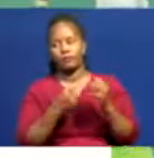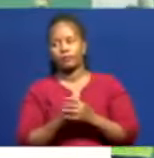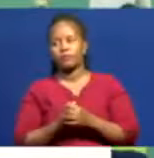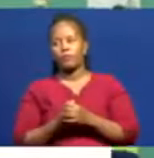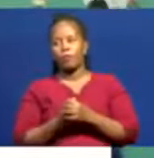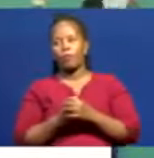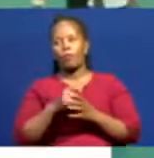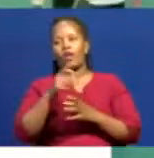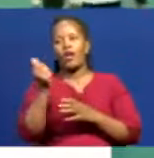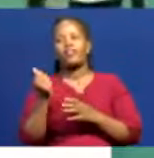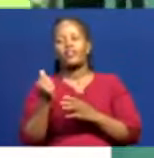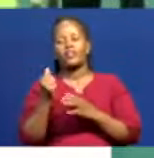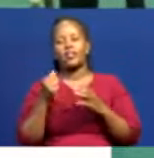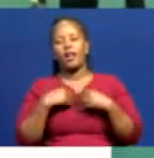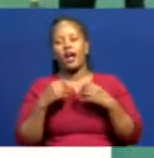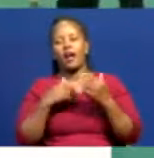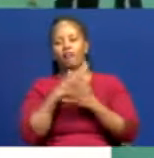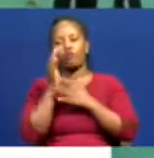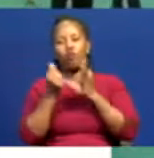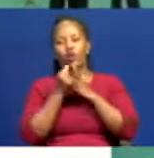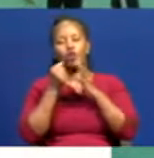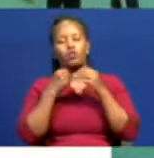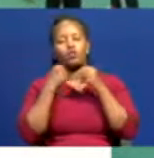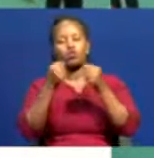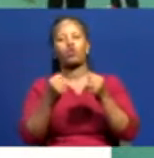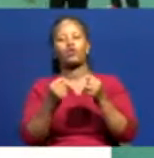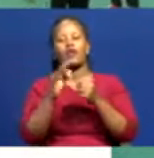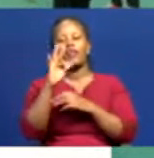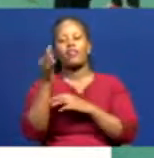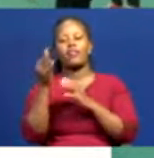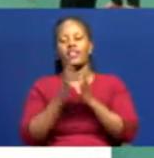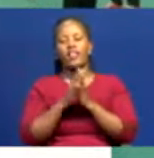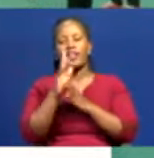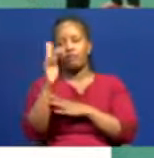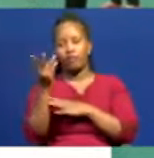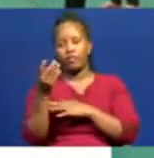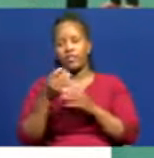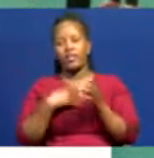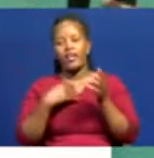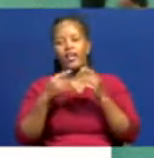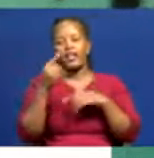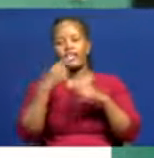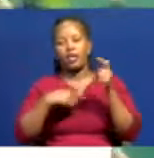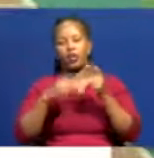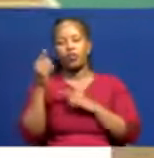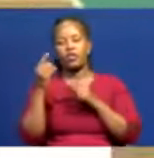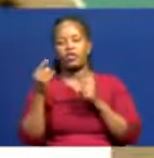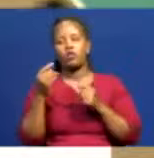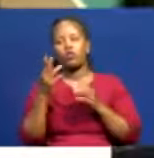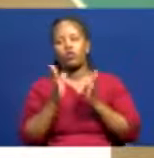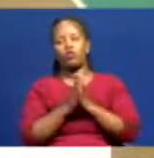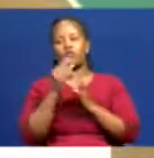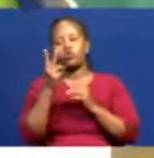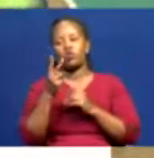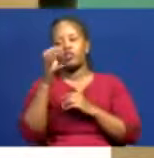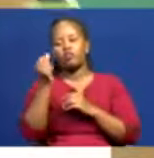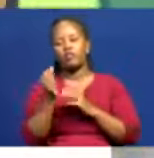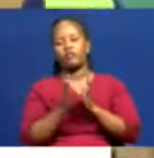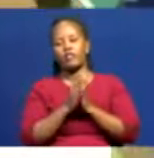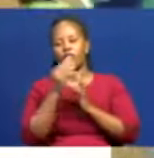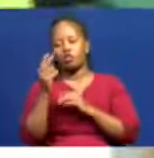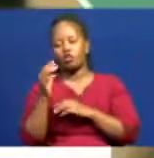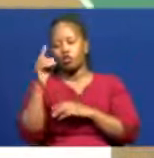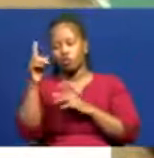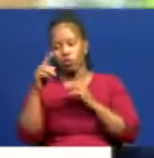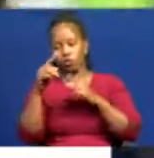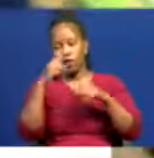The Pobi Talk charges came back stronger in the third and the fourth set to make their winning intention clear with a 25-21 win to